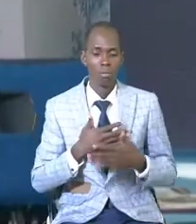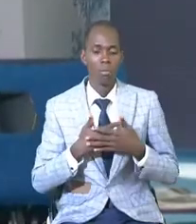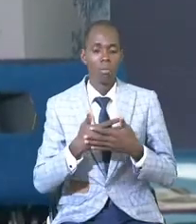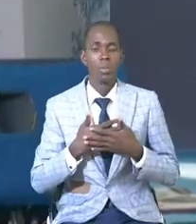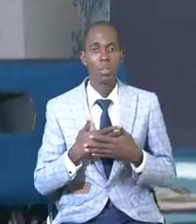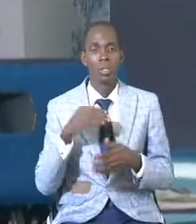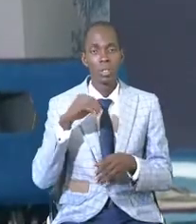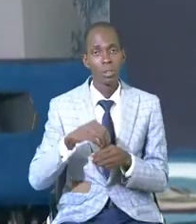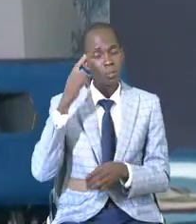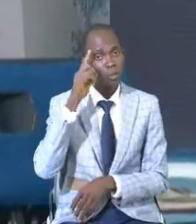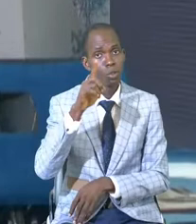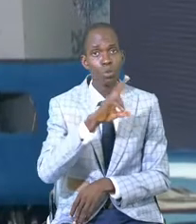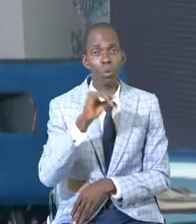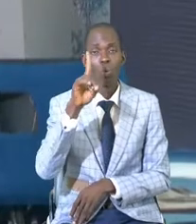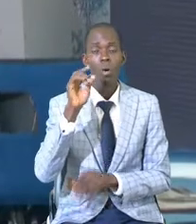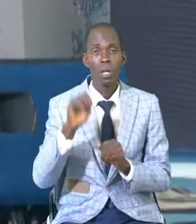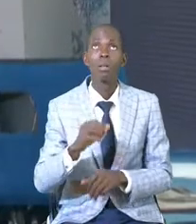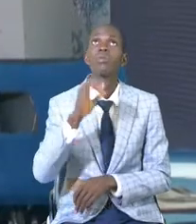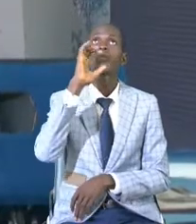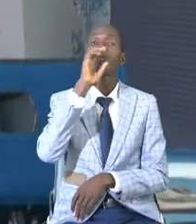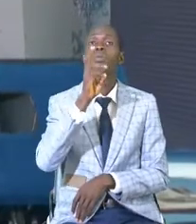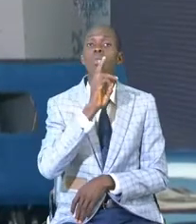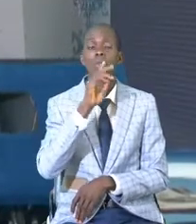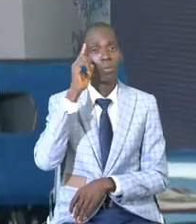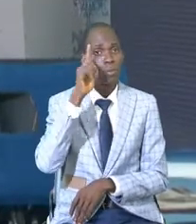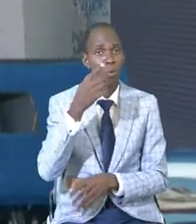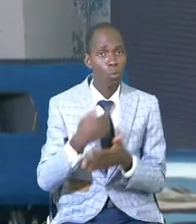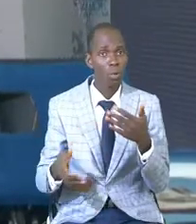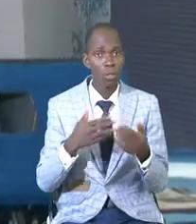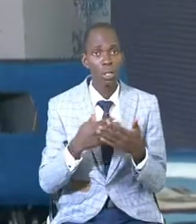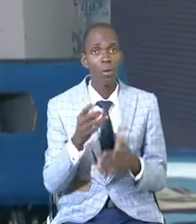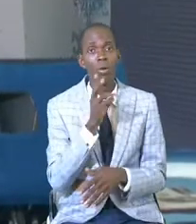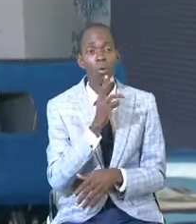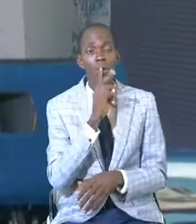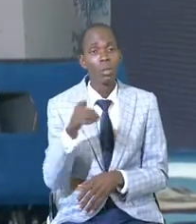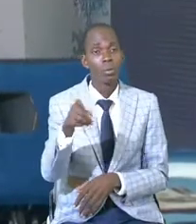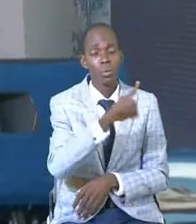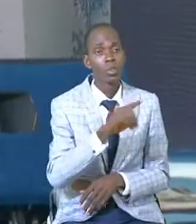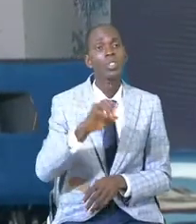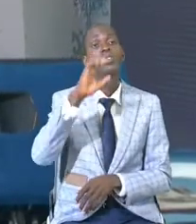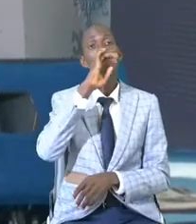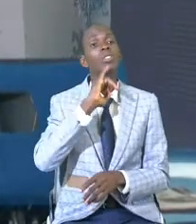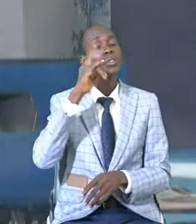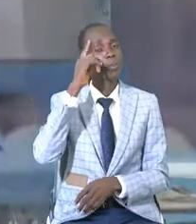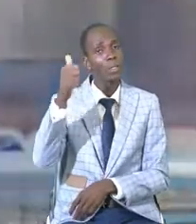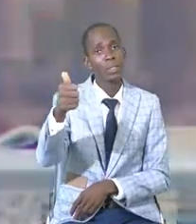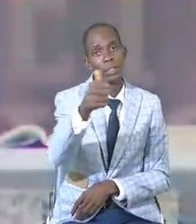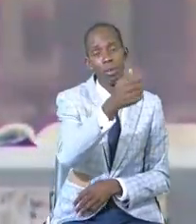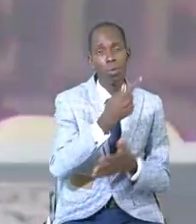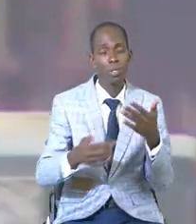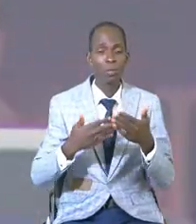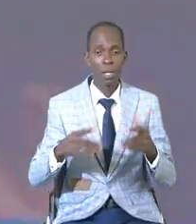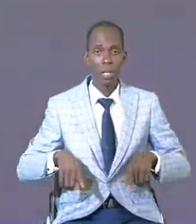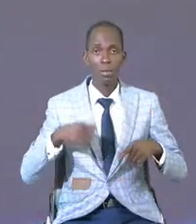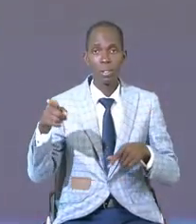nobody can drink water for you. Whatever water they drink is for themselves, and whatever life they have is for